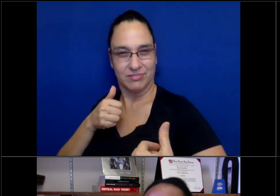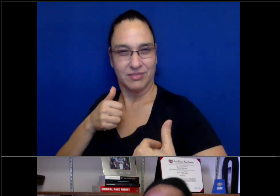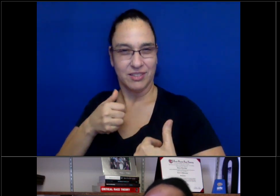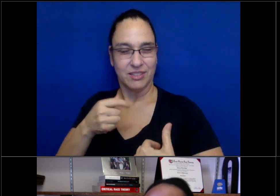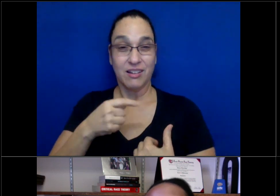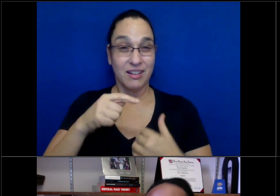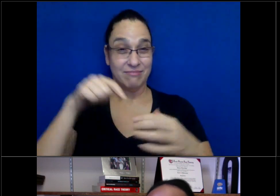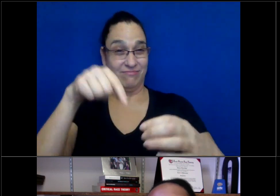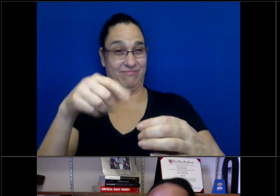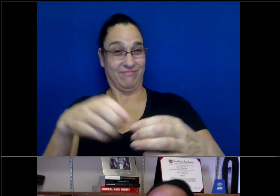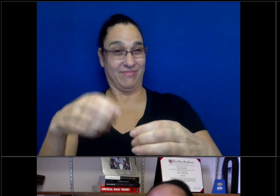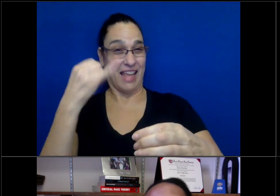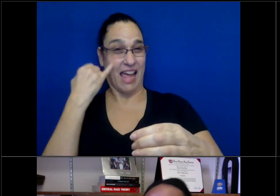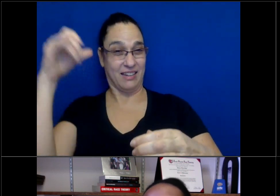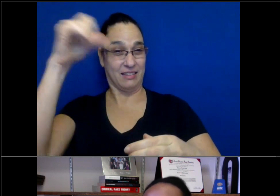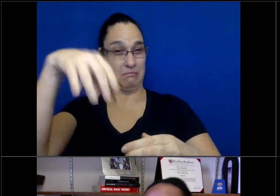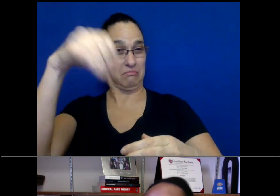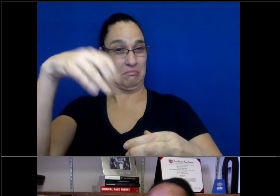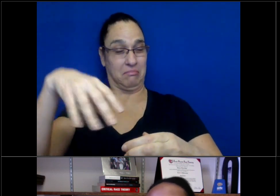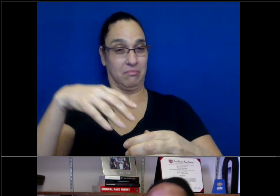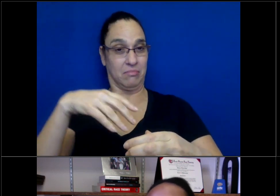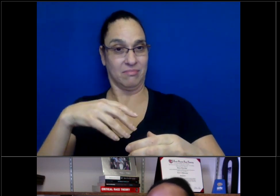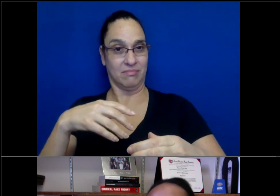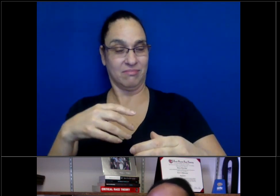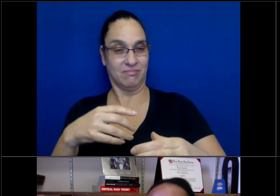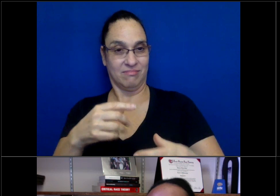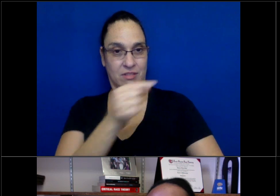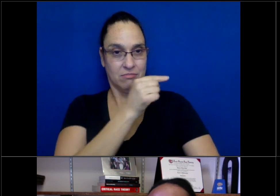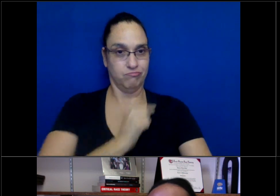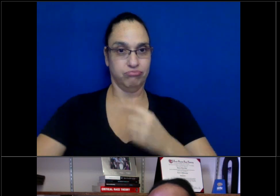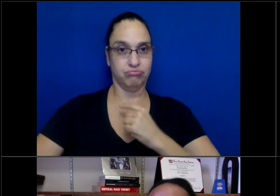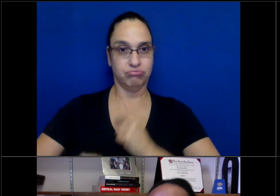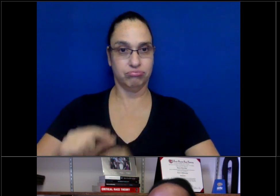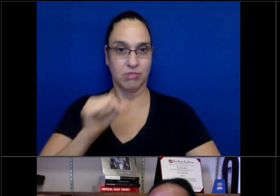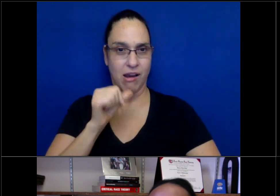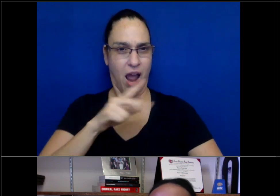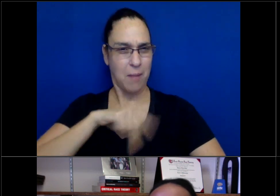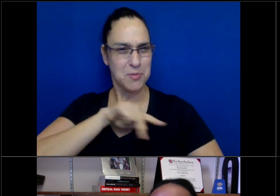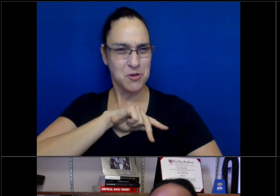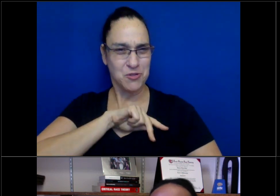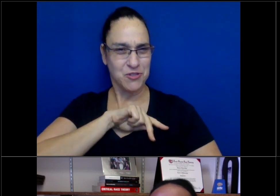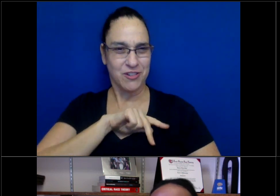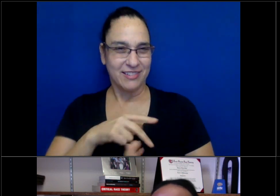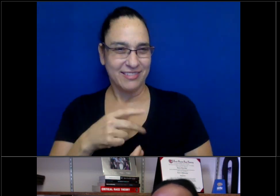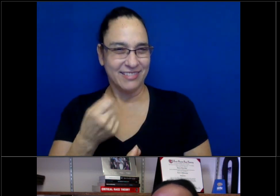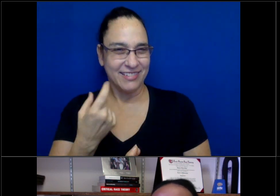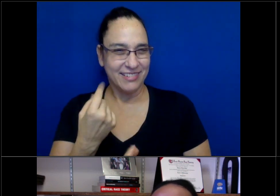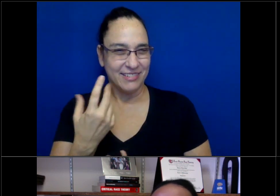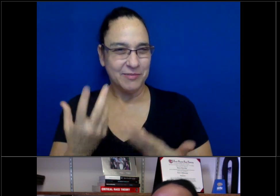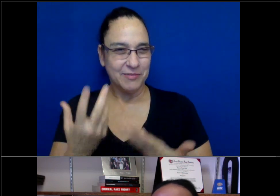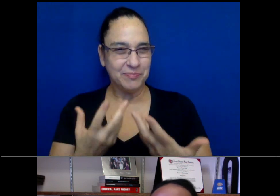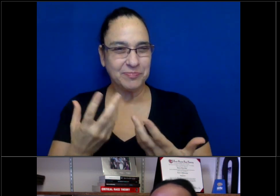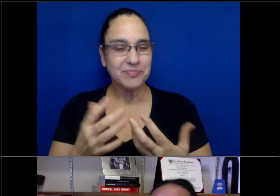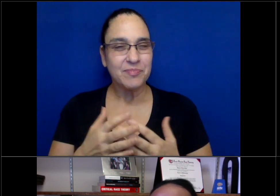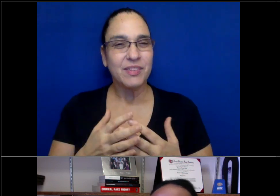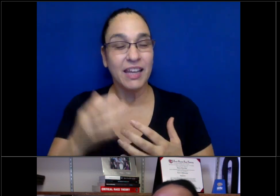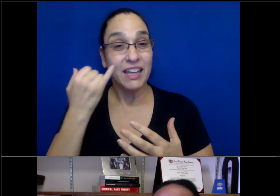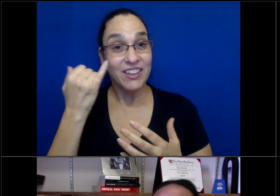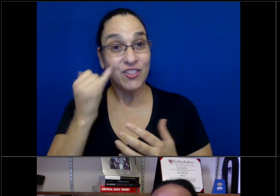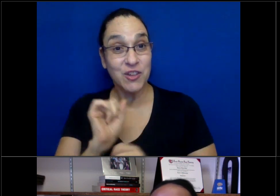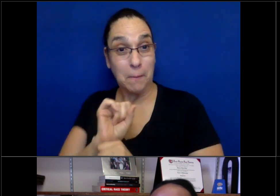not personal. So if you overcome that, I would say fear or really irrational